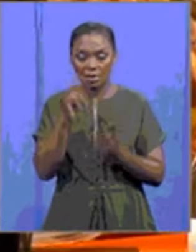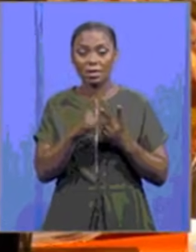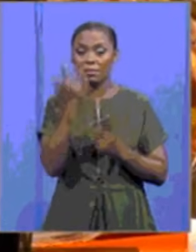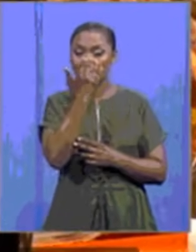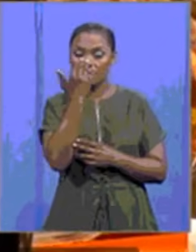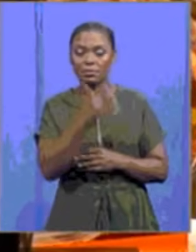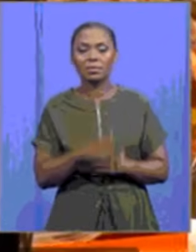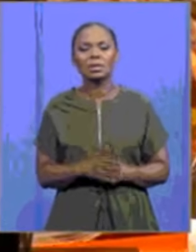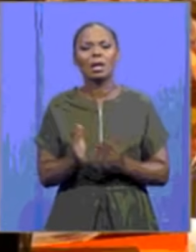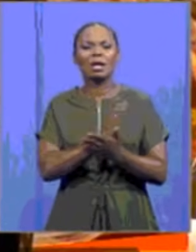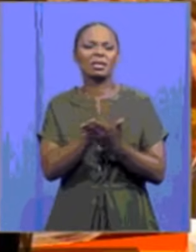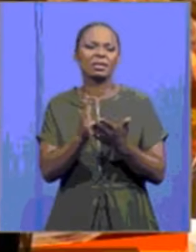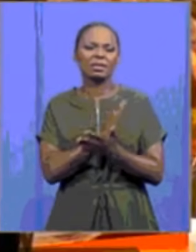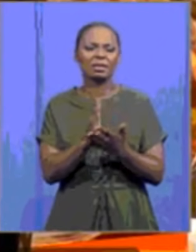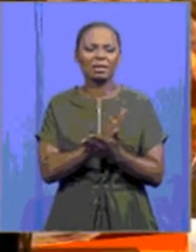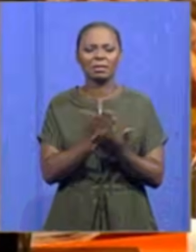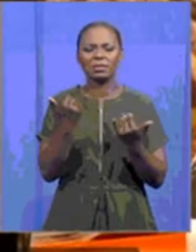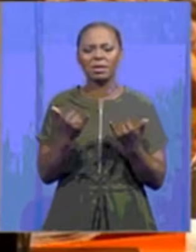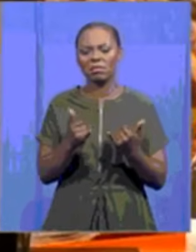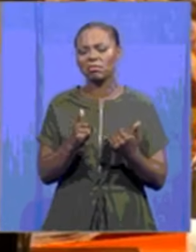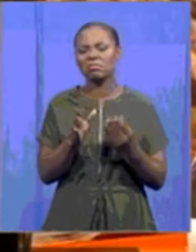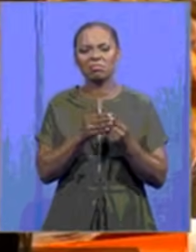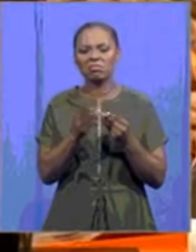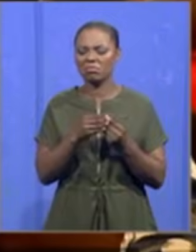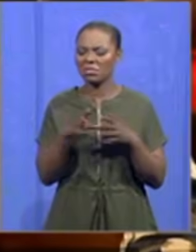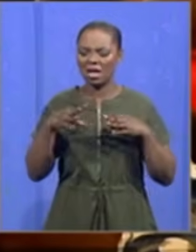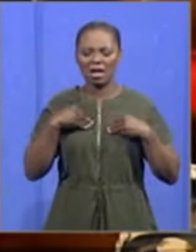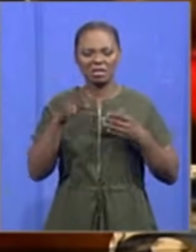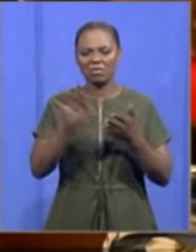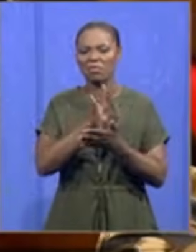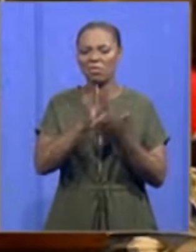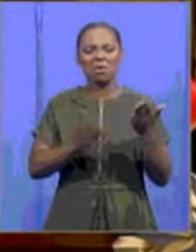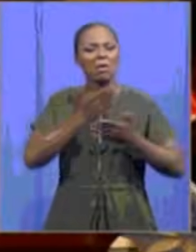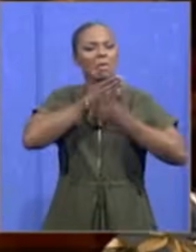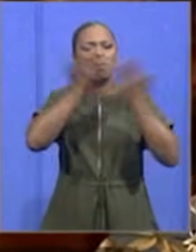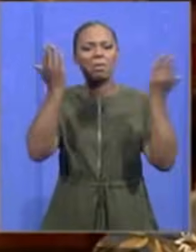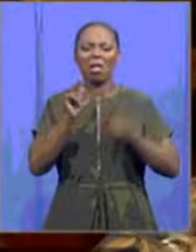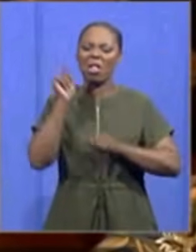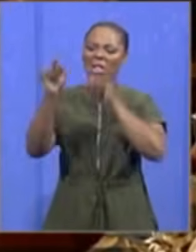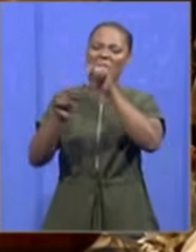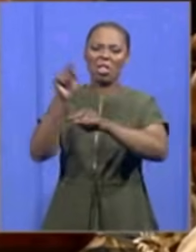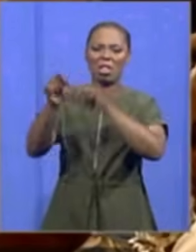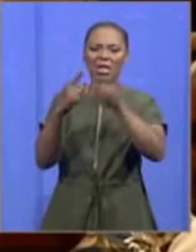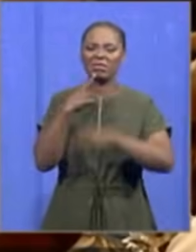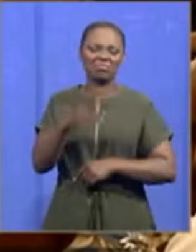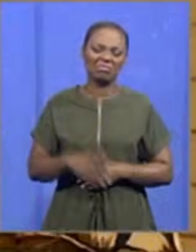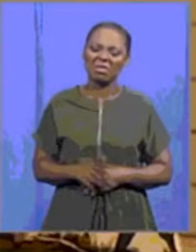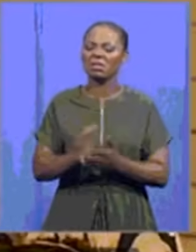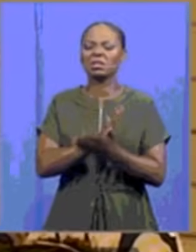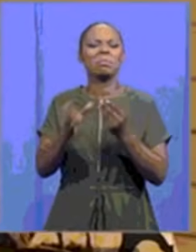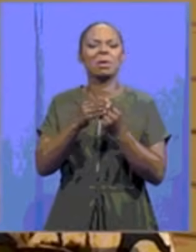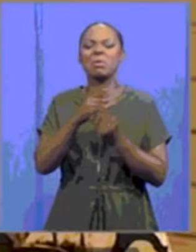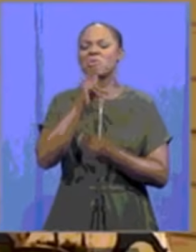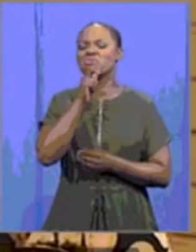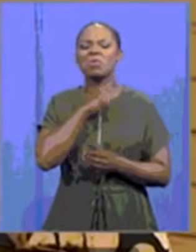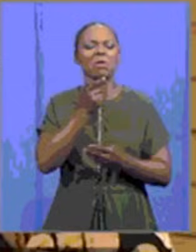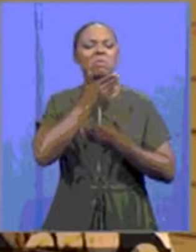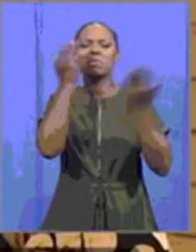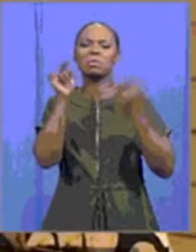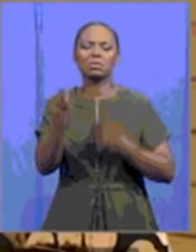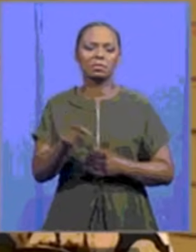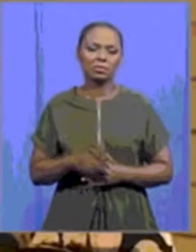bjalo ba bangwe ba maloko ga se ba amogela dipoelo tša dikgetho, ba latofaditše maloko a mangwe ka go se tshepagale. Ba tla go tsa magato